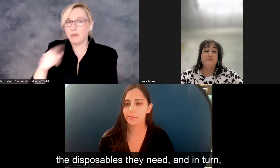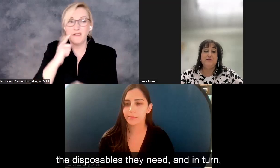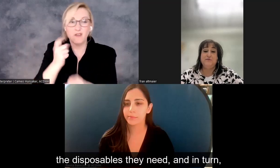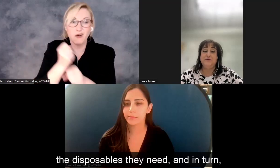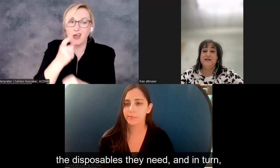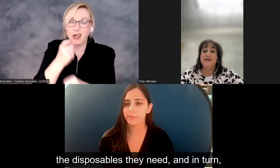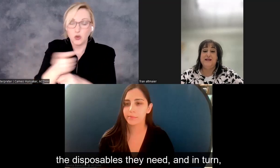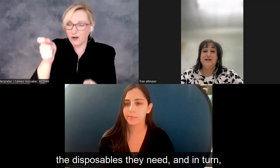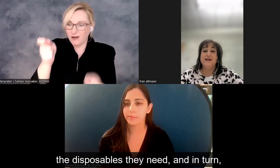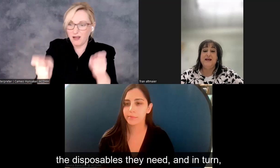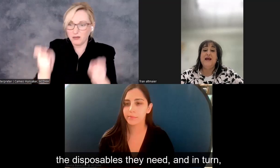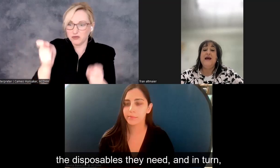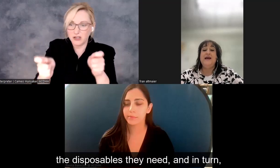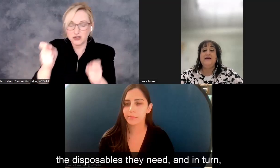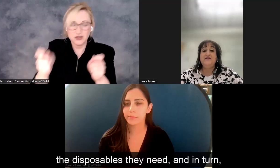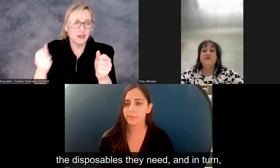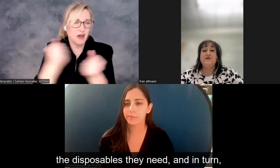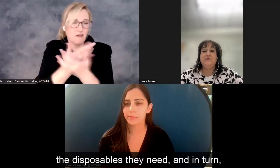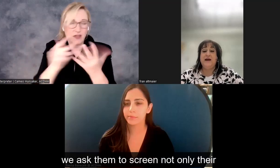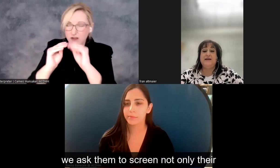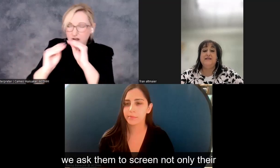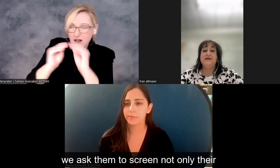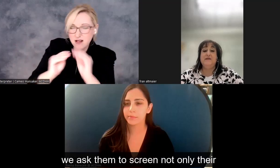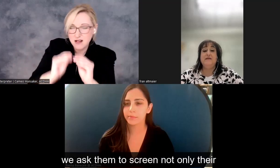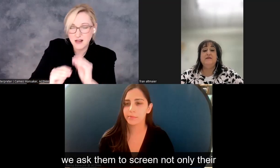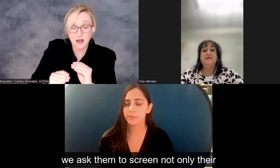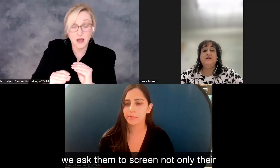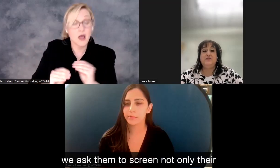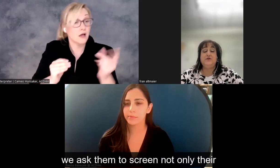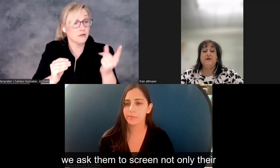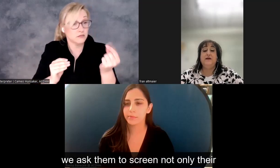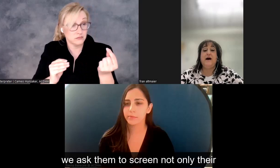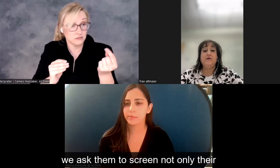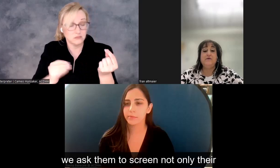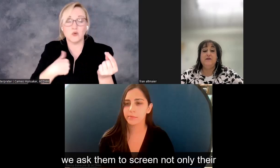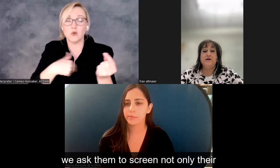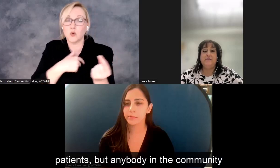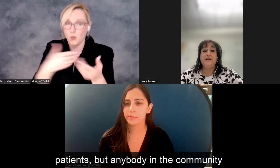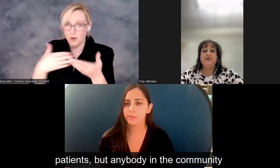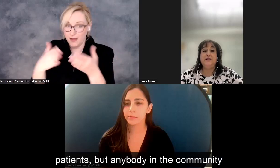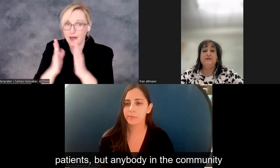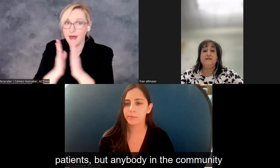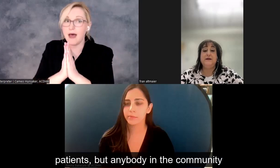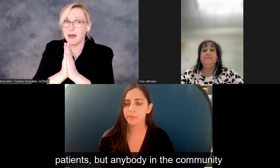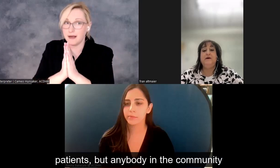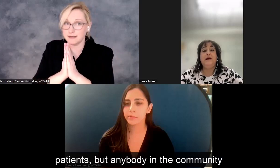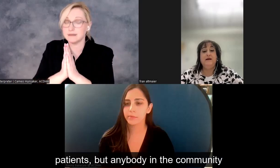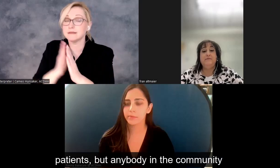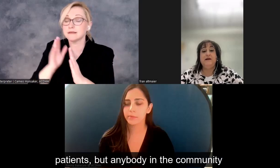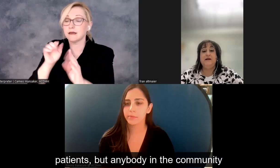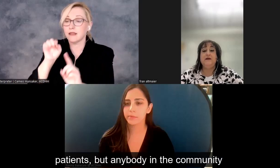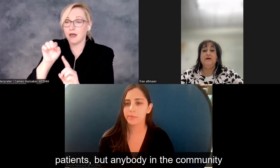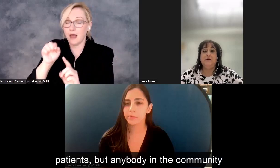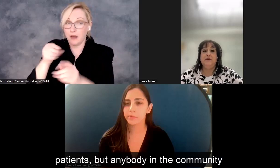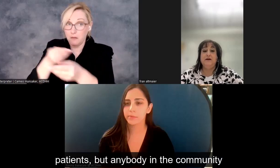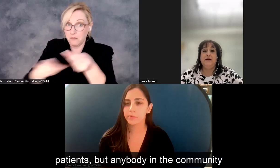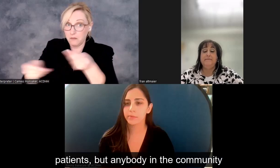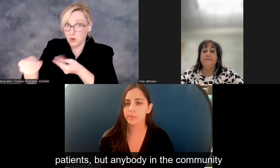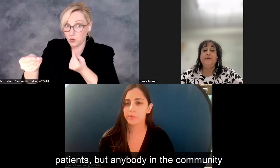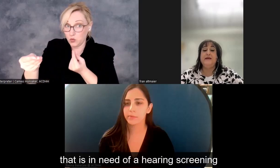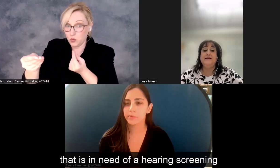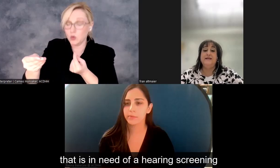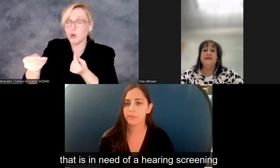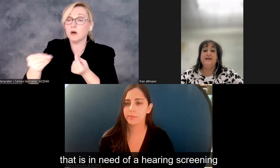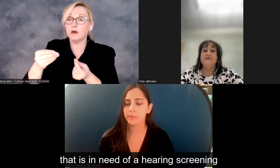the disposables they need. And in turn, we ask them to screen not only their patients, but anybody in the